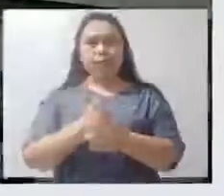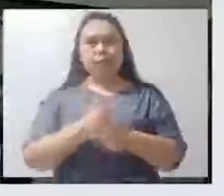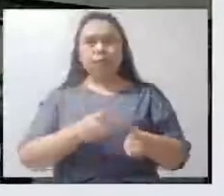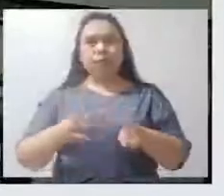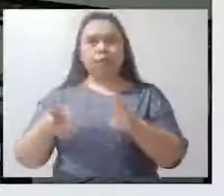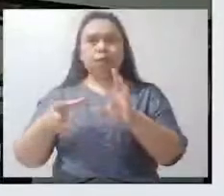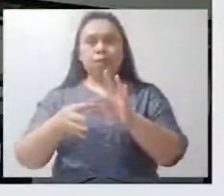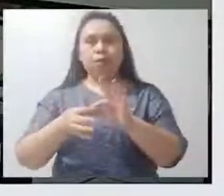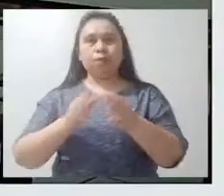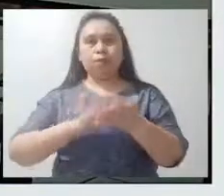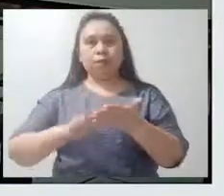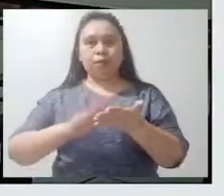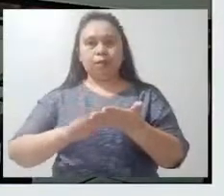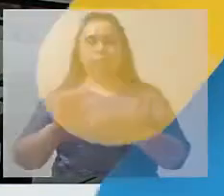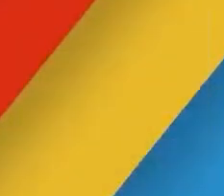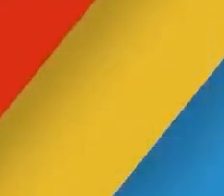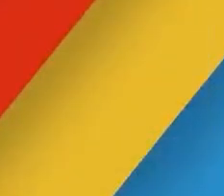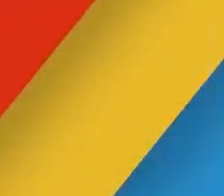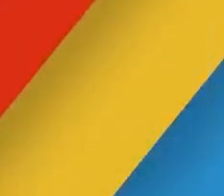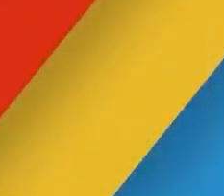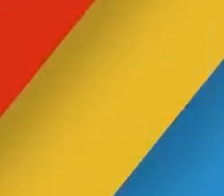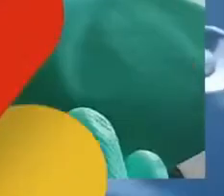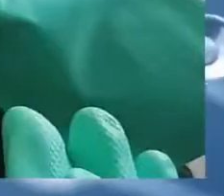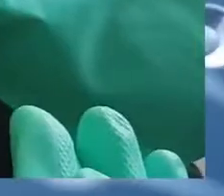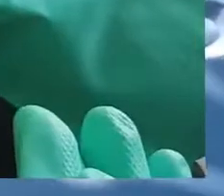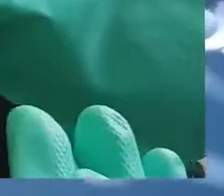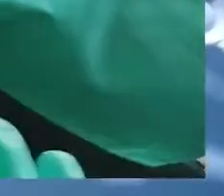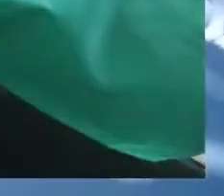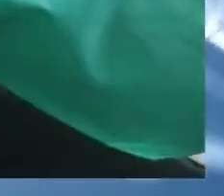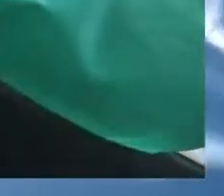of cleaning test tubes.